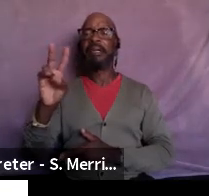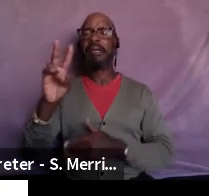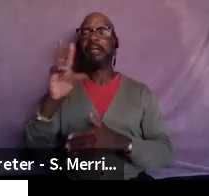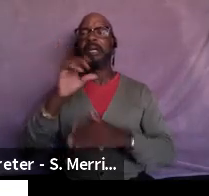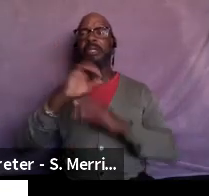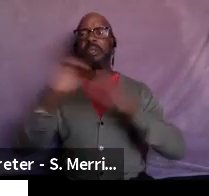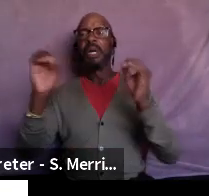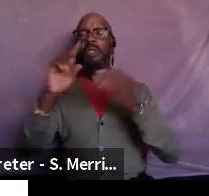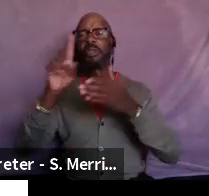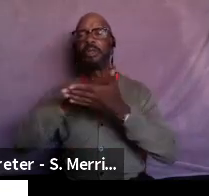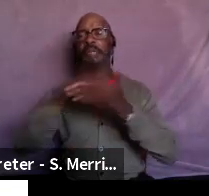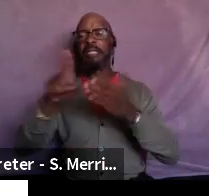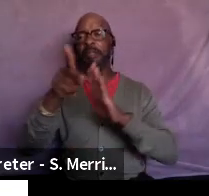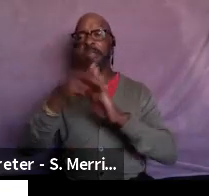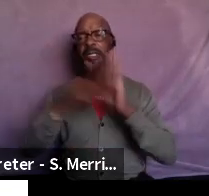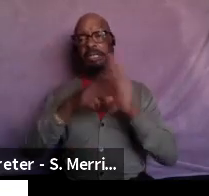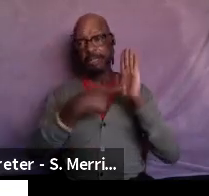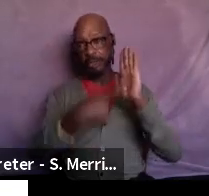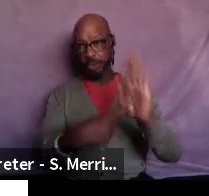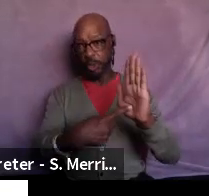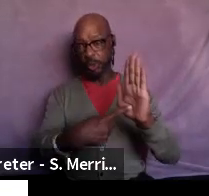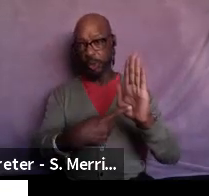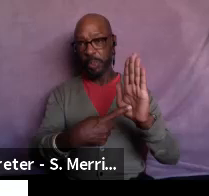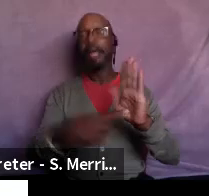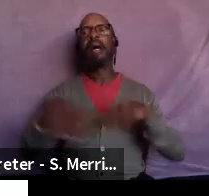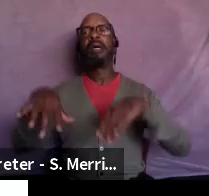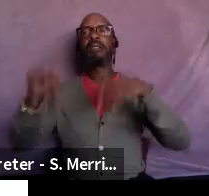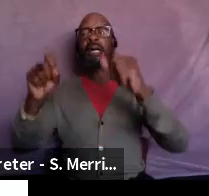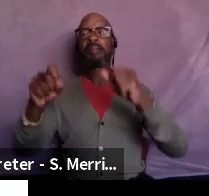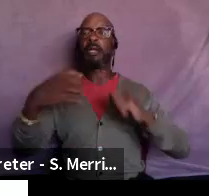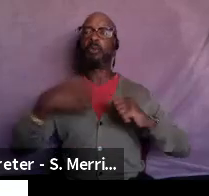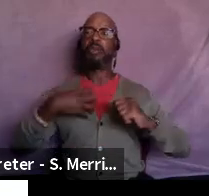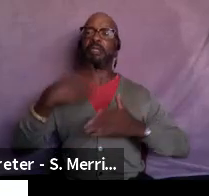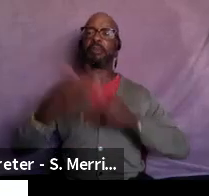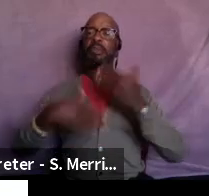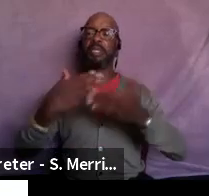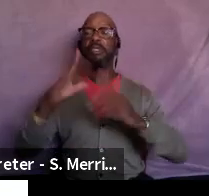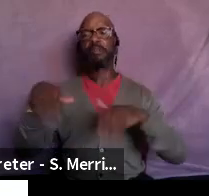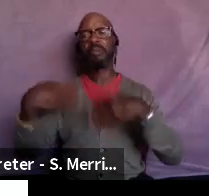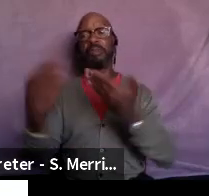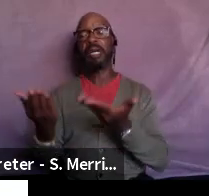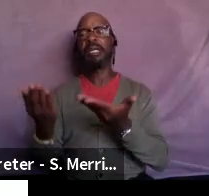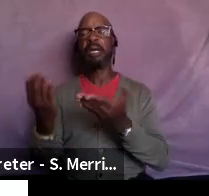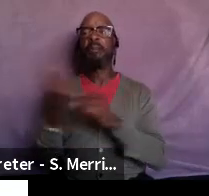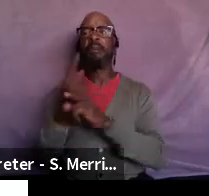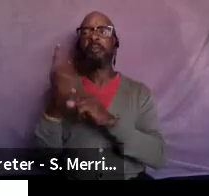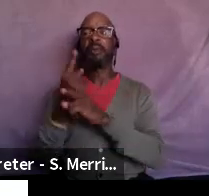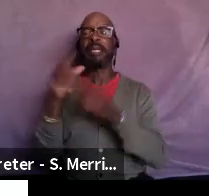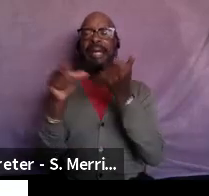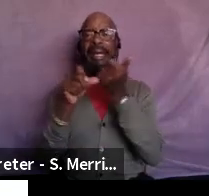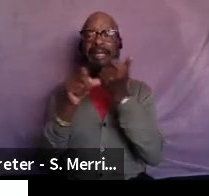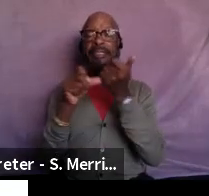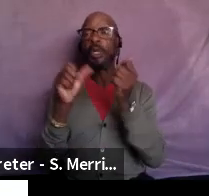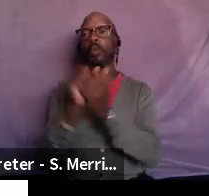that policy, adopt a grievance procedure, provide appropriate aids and services without charge to the patient